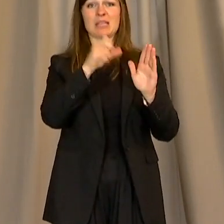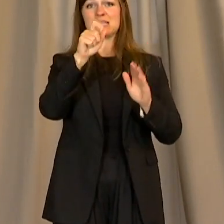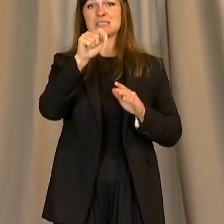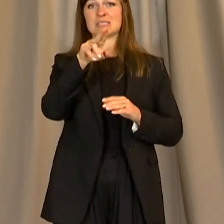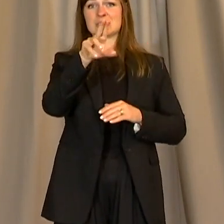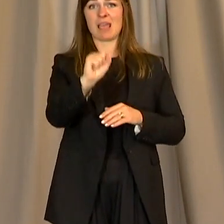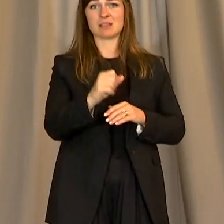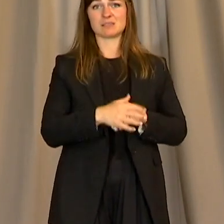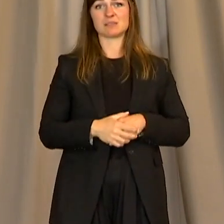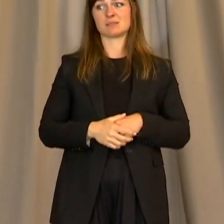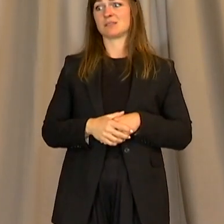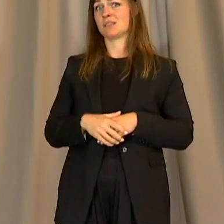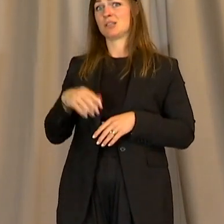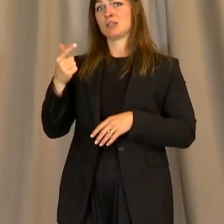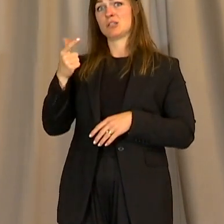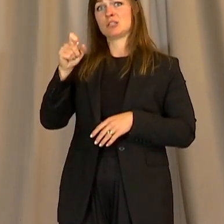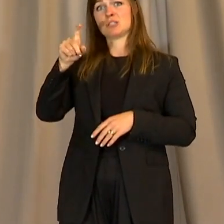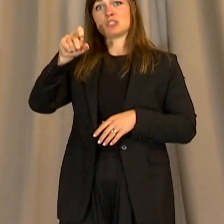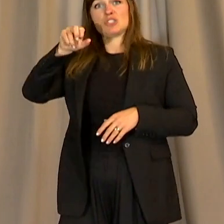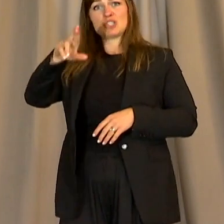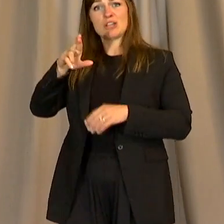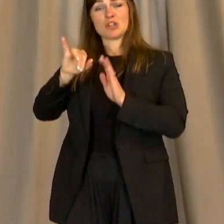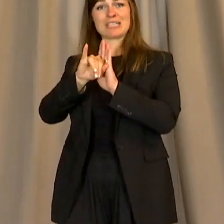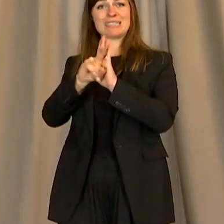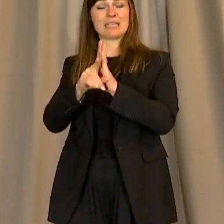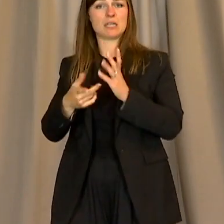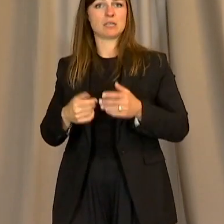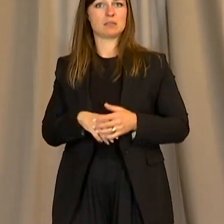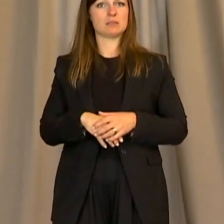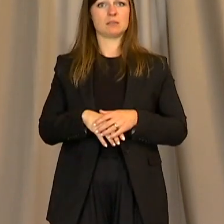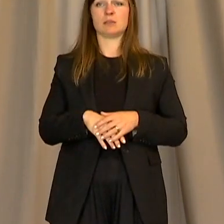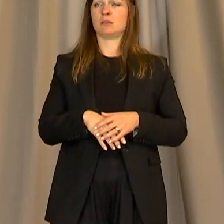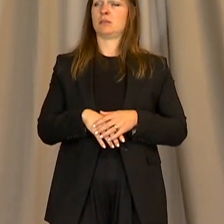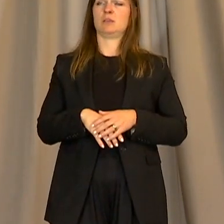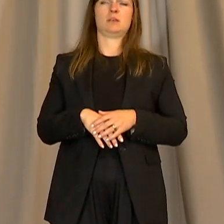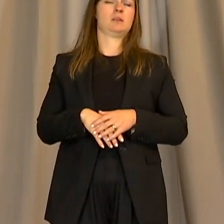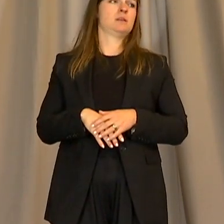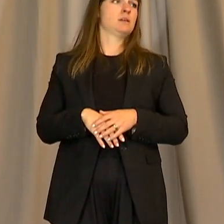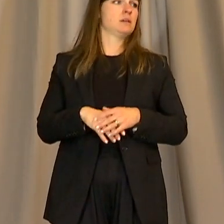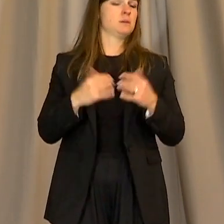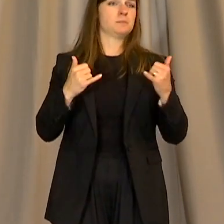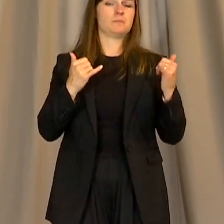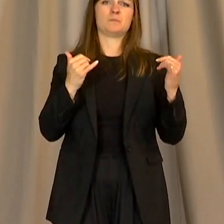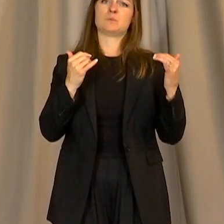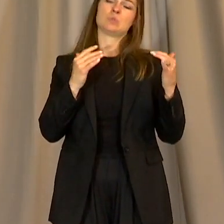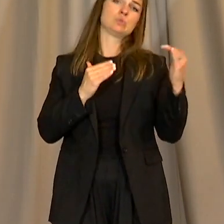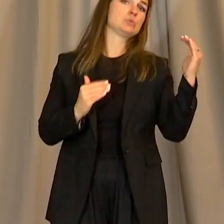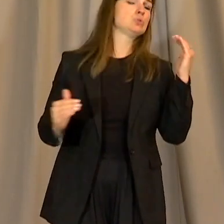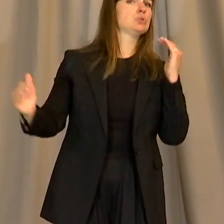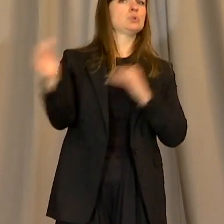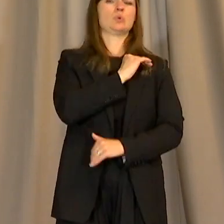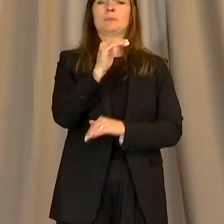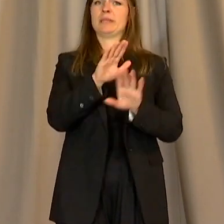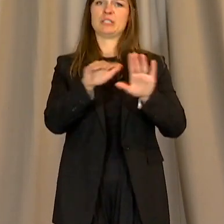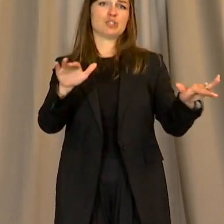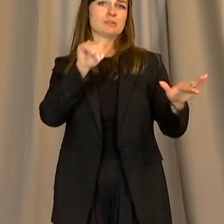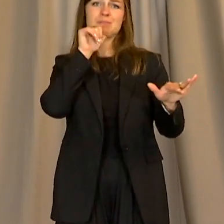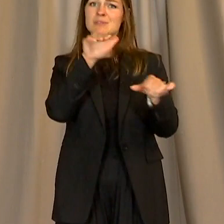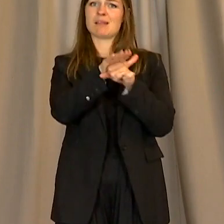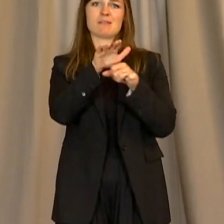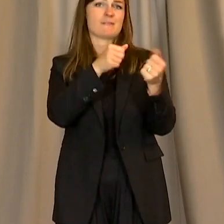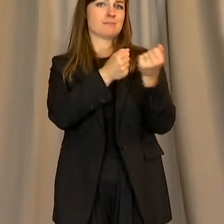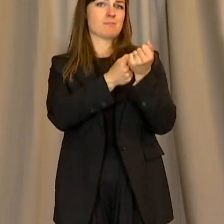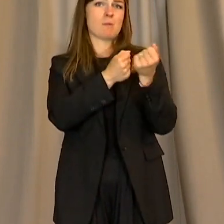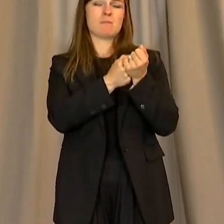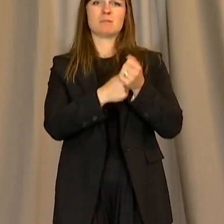gender identity. We have too many children that are not being supported. We can start